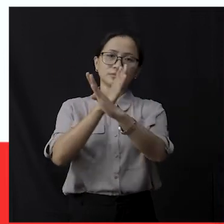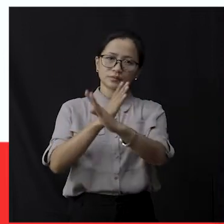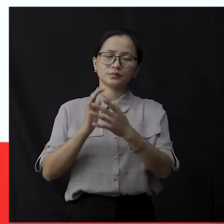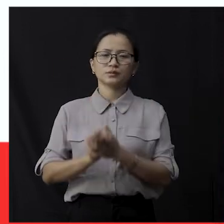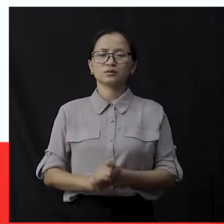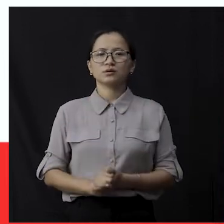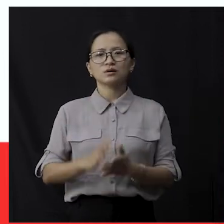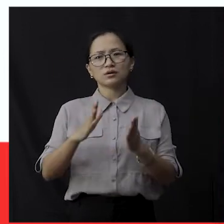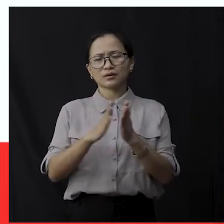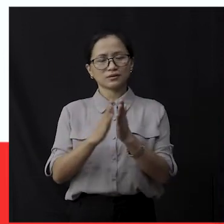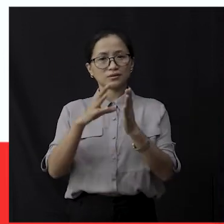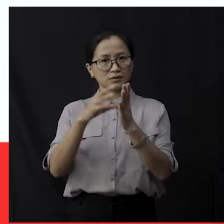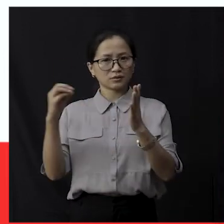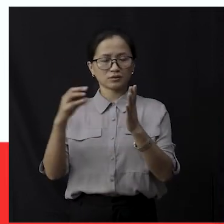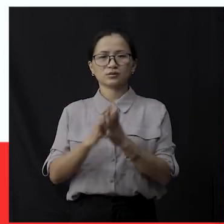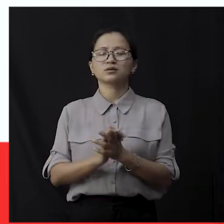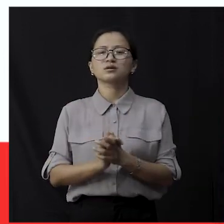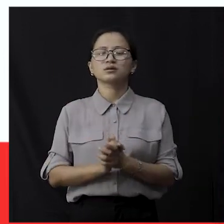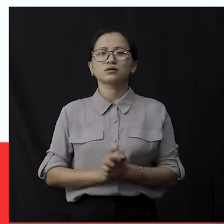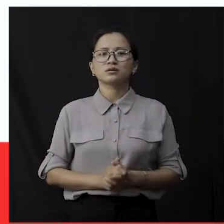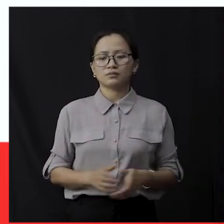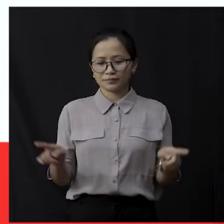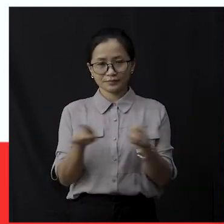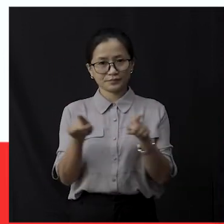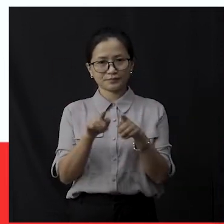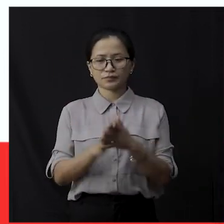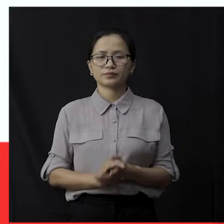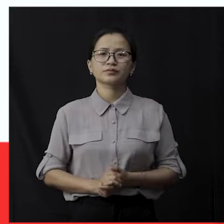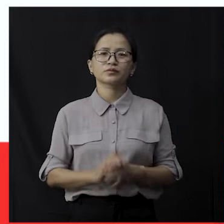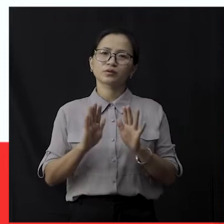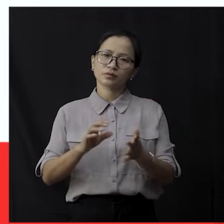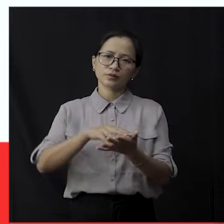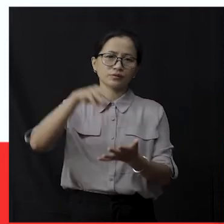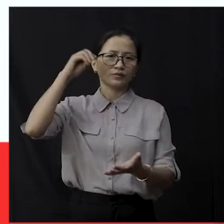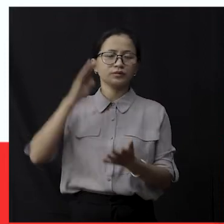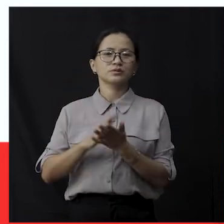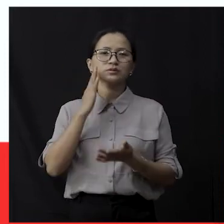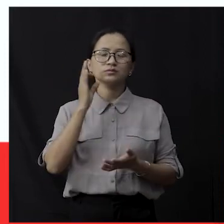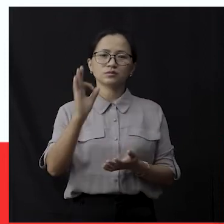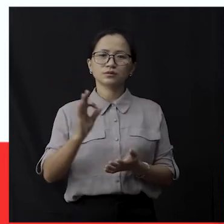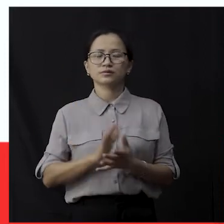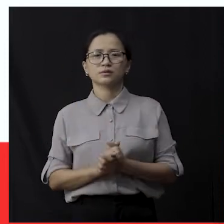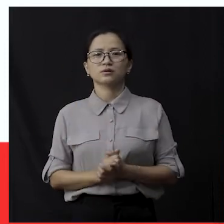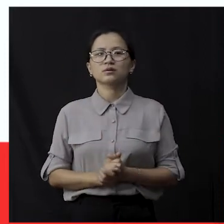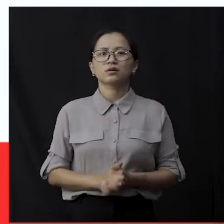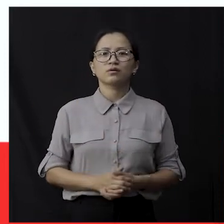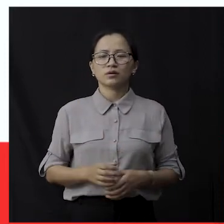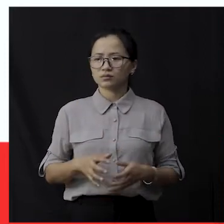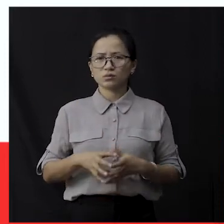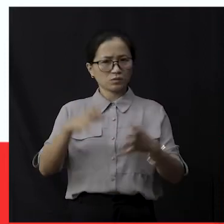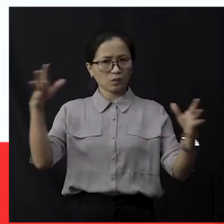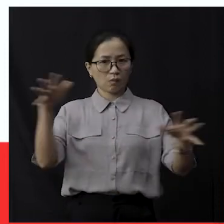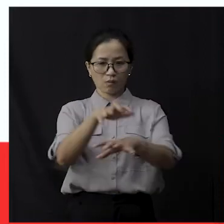us from dust as well. So students, today we have learned the importance of